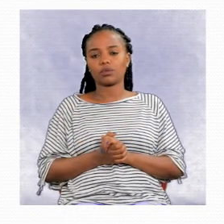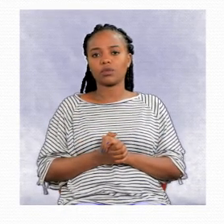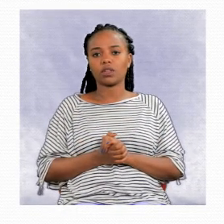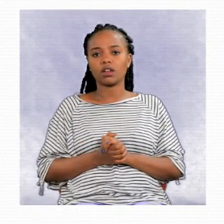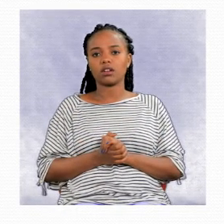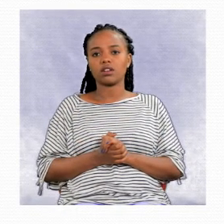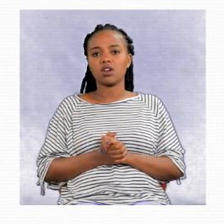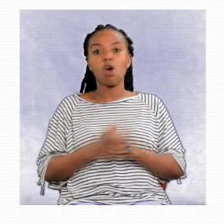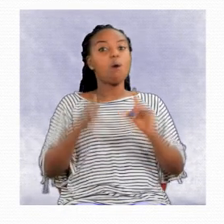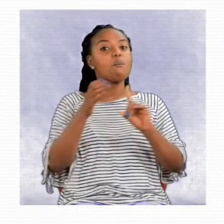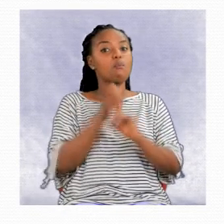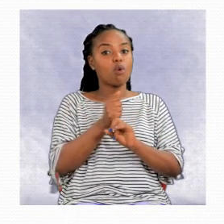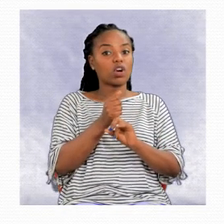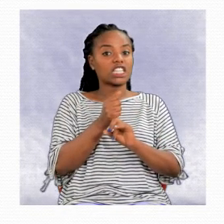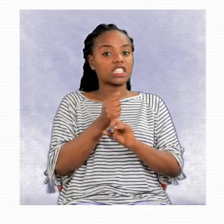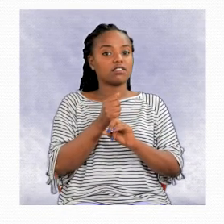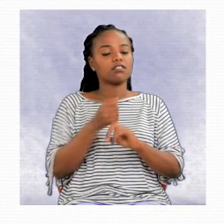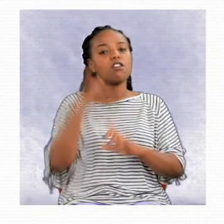Book value.